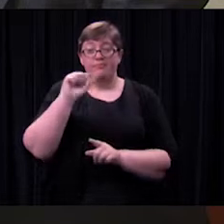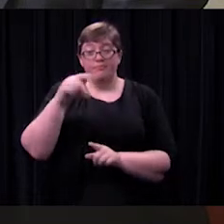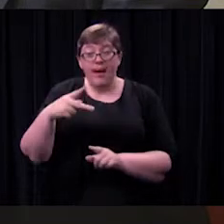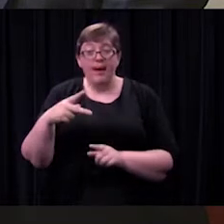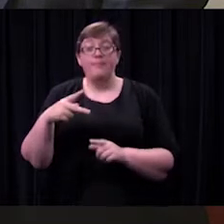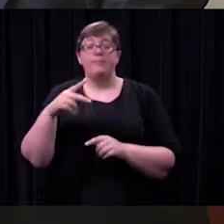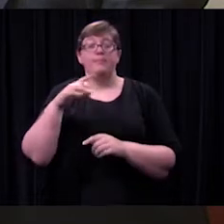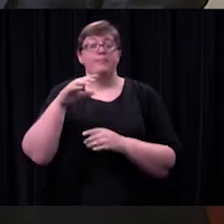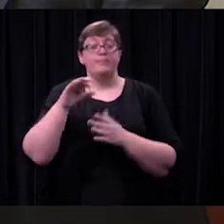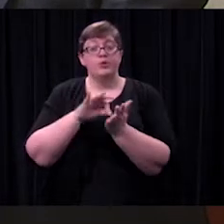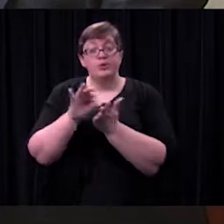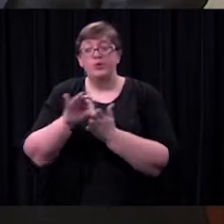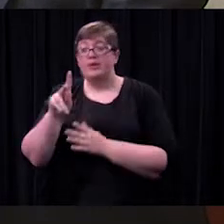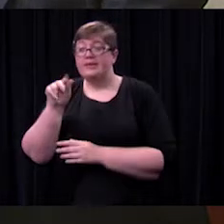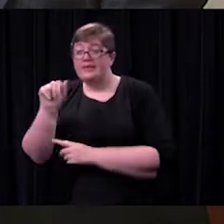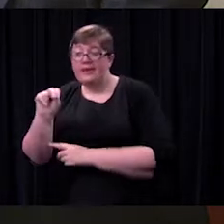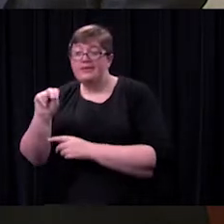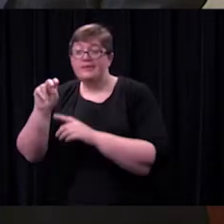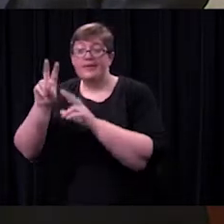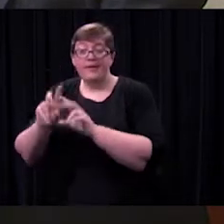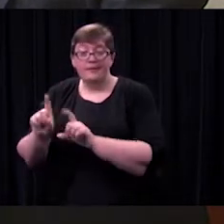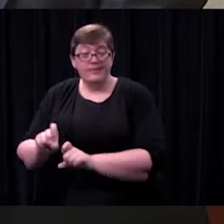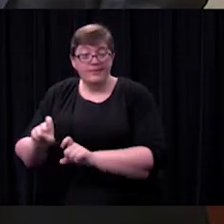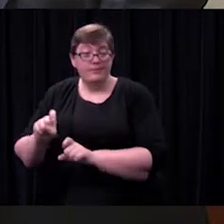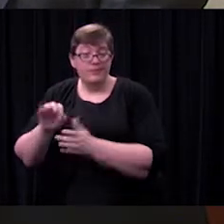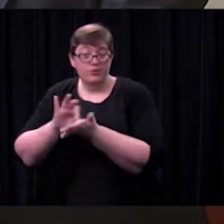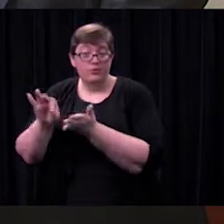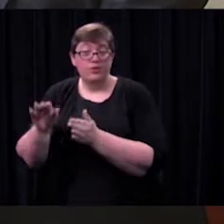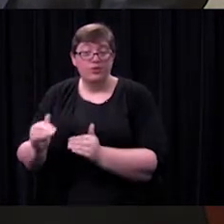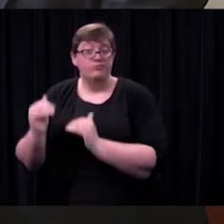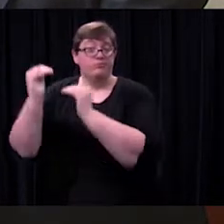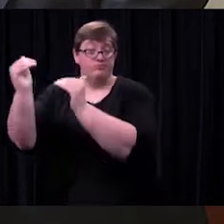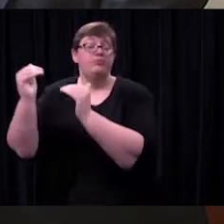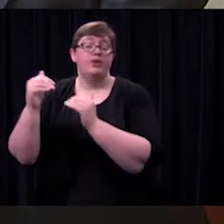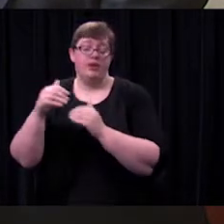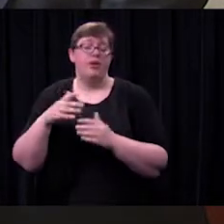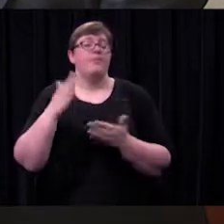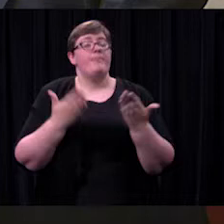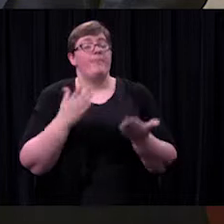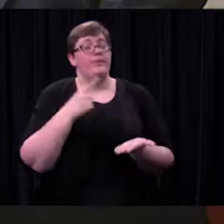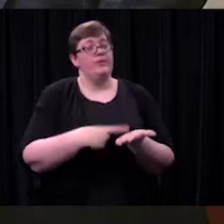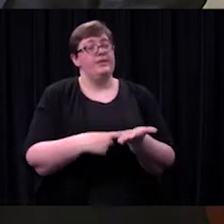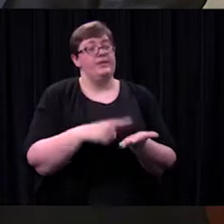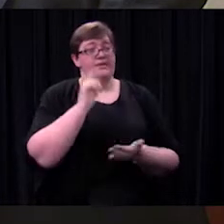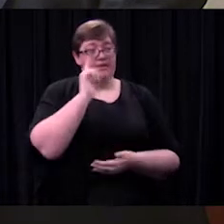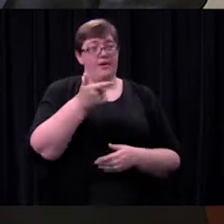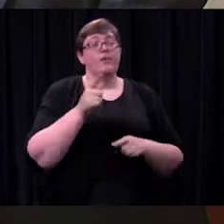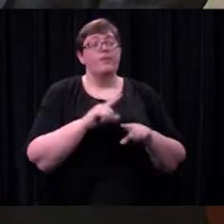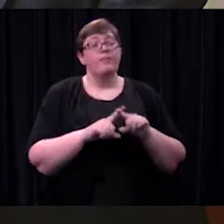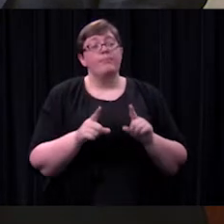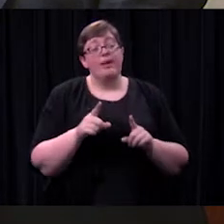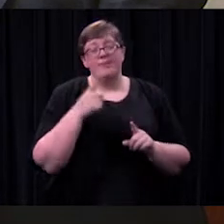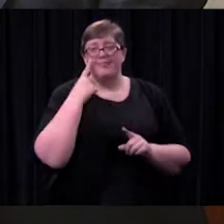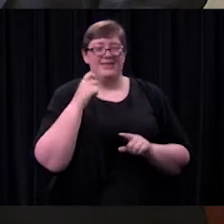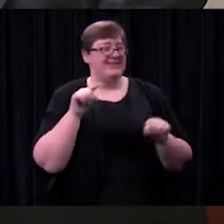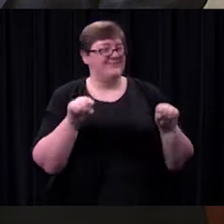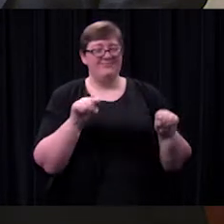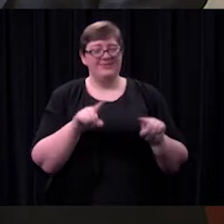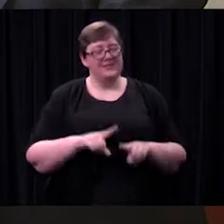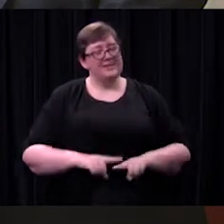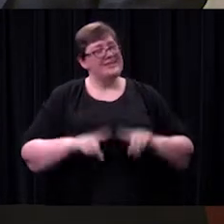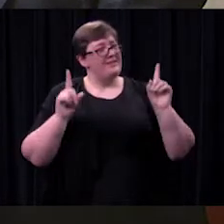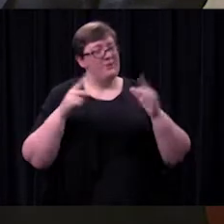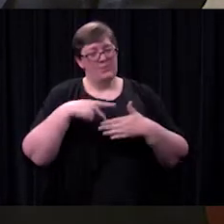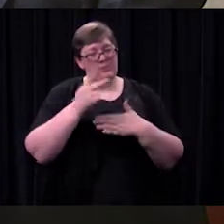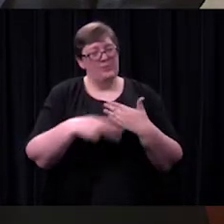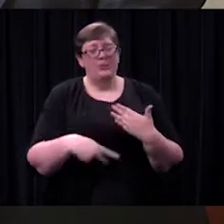moving, the conversation will come up later, but right now because they do such different things, there's really